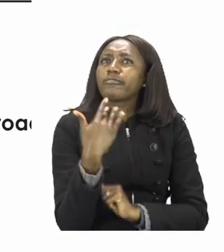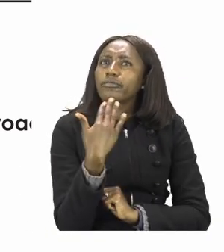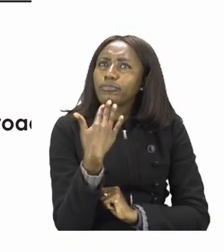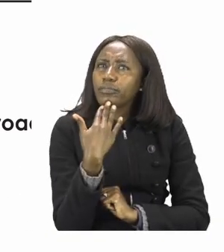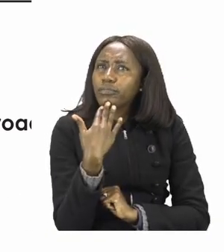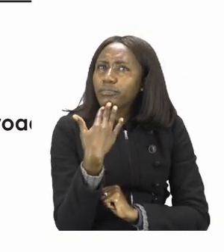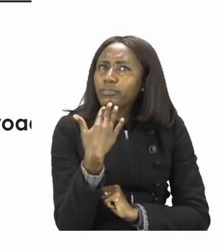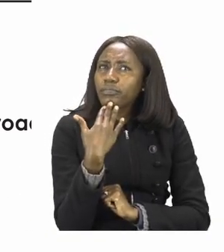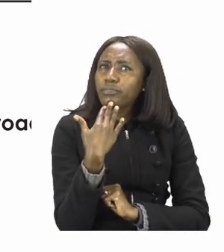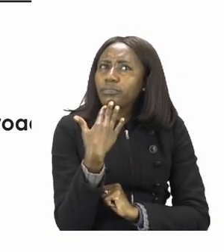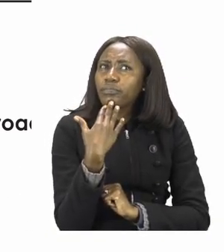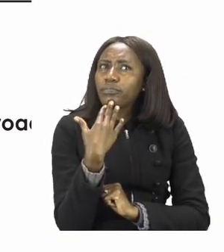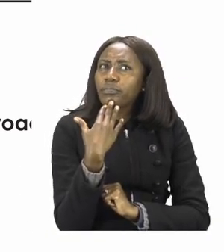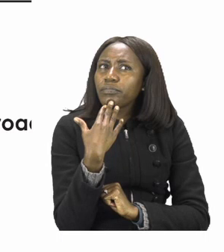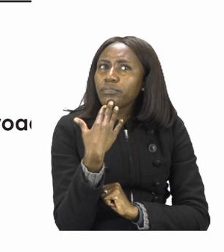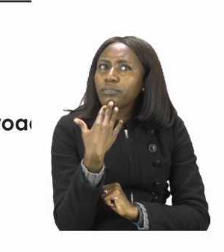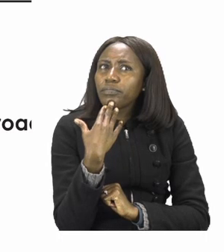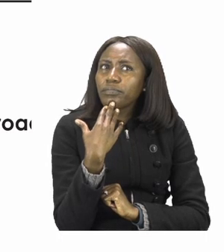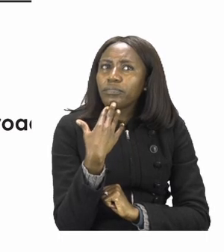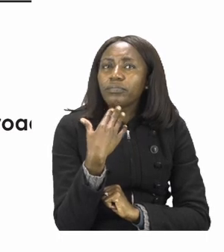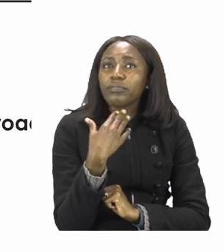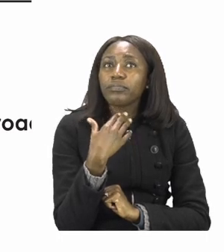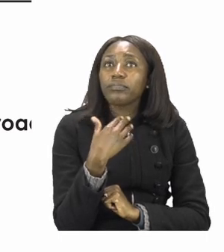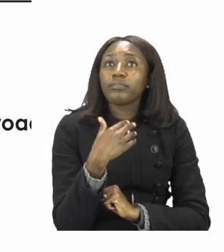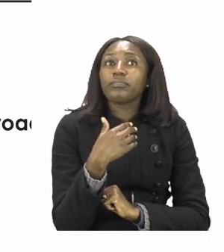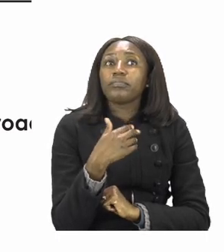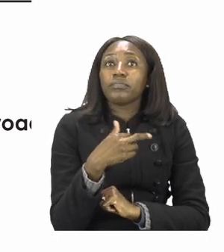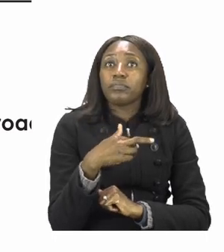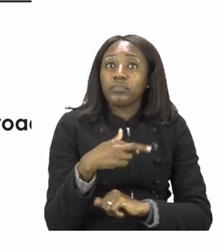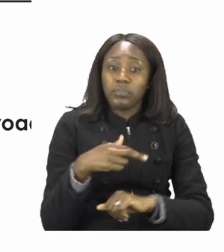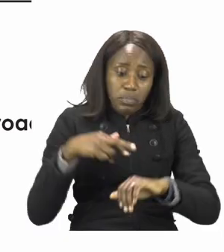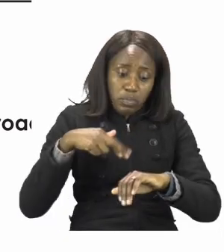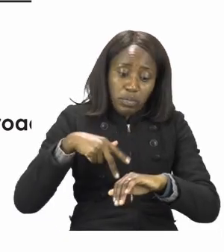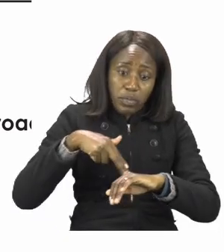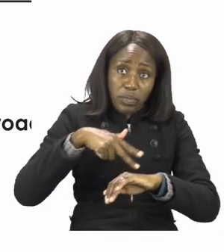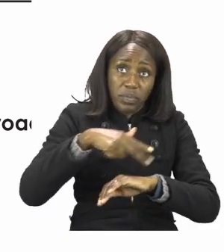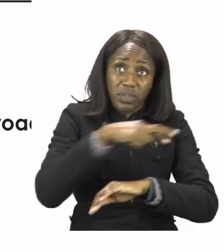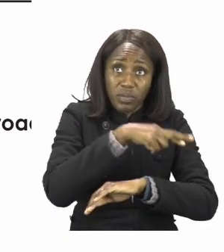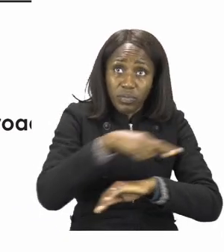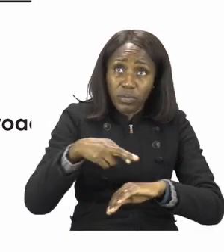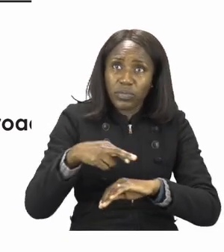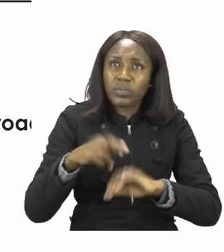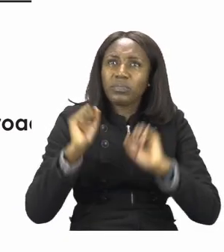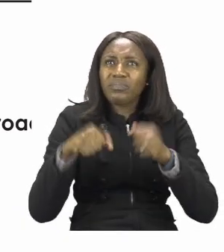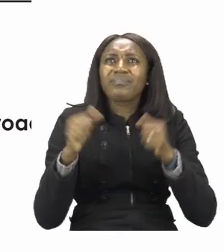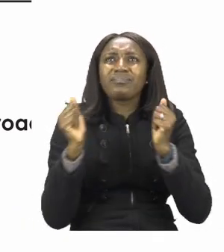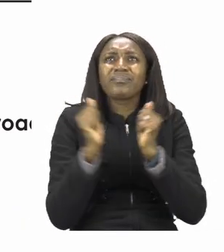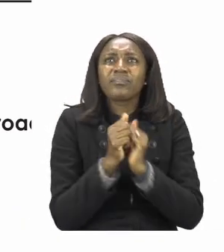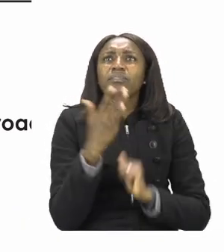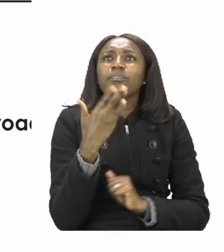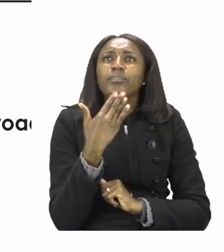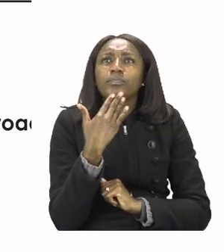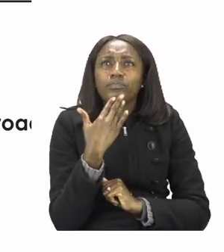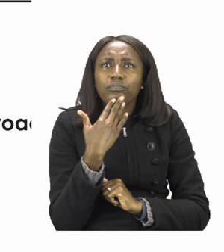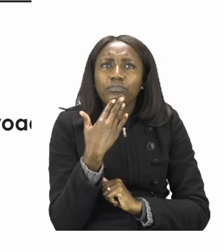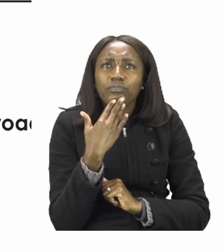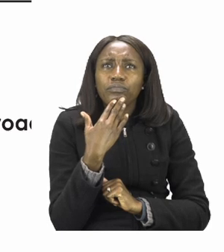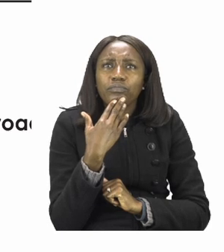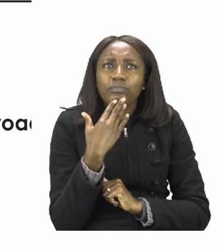road? With whom should you be when crossing the